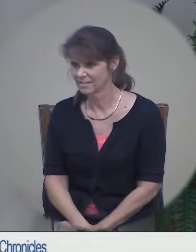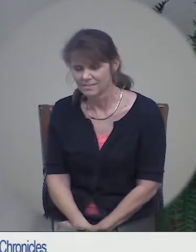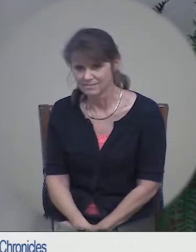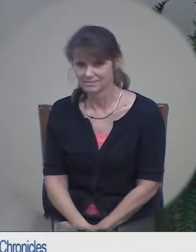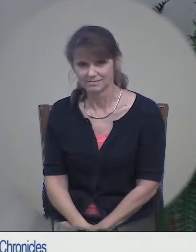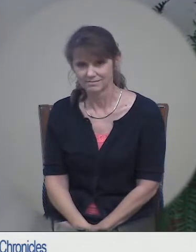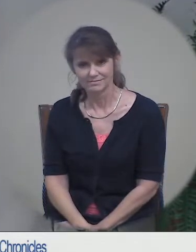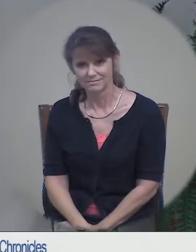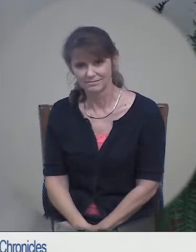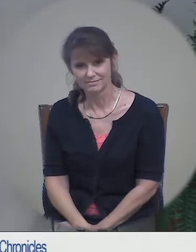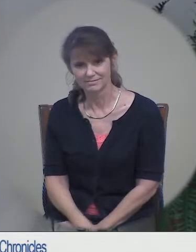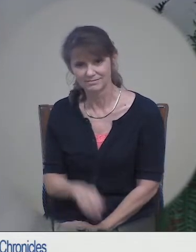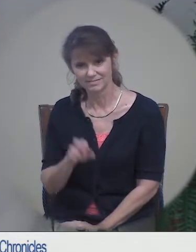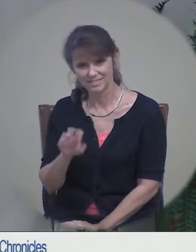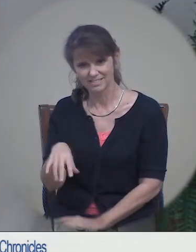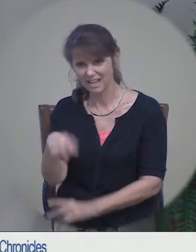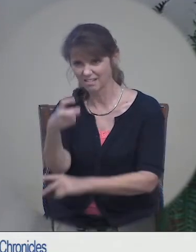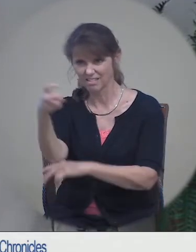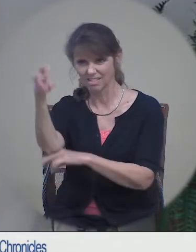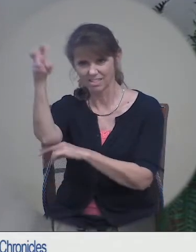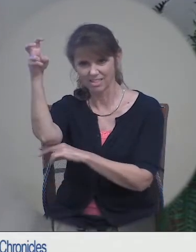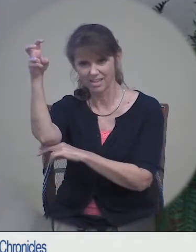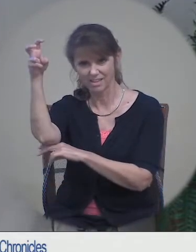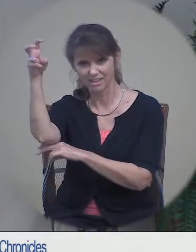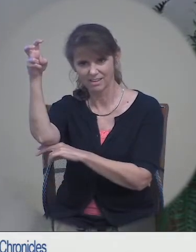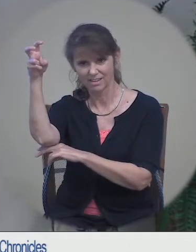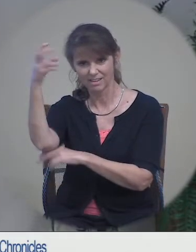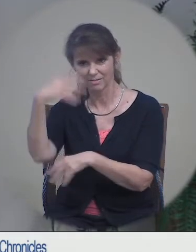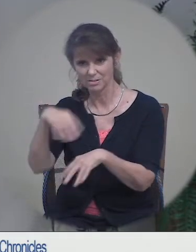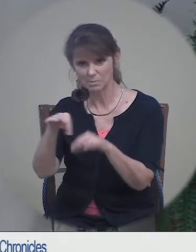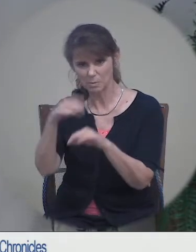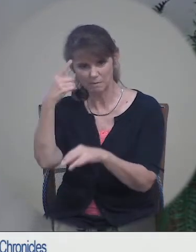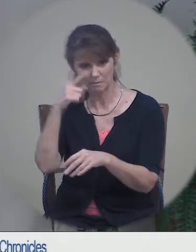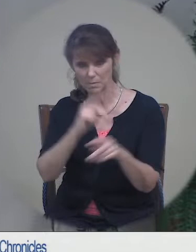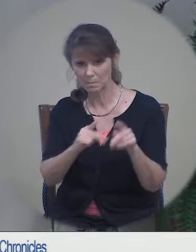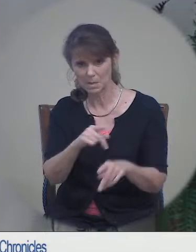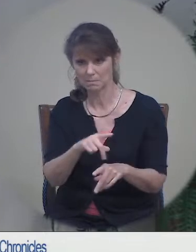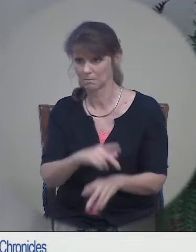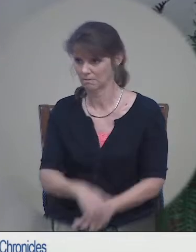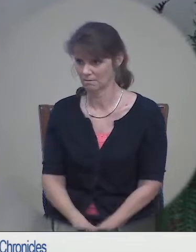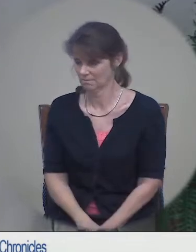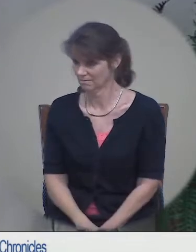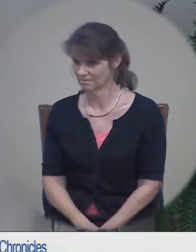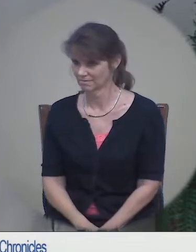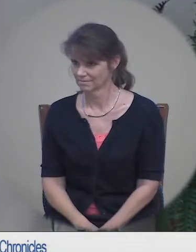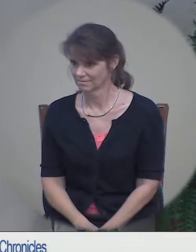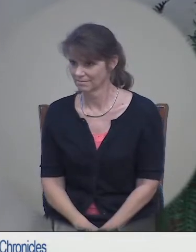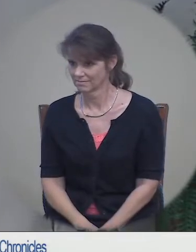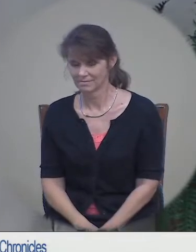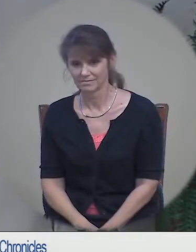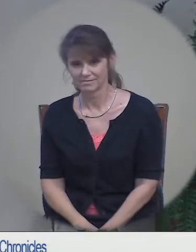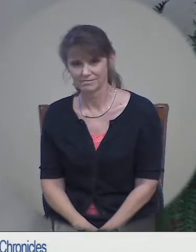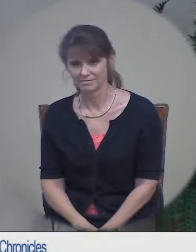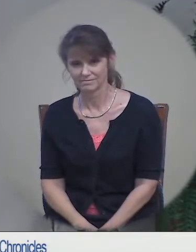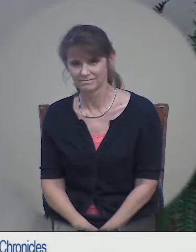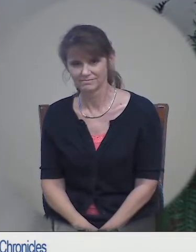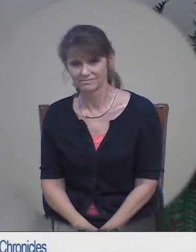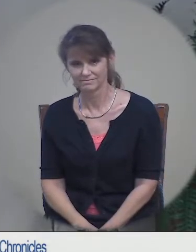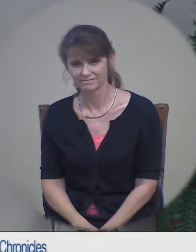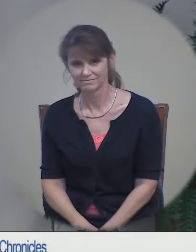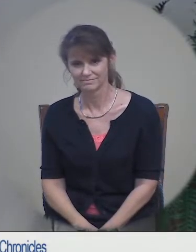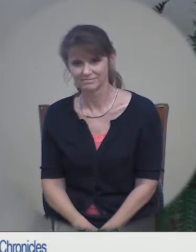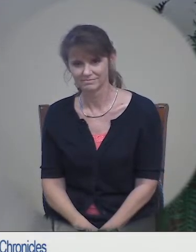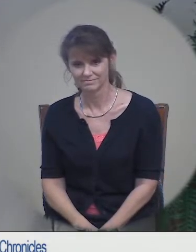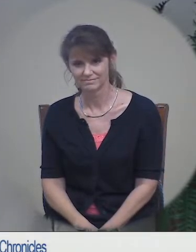I mean, the thing became worse than the fiery serpents almost, or became equal to it. It was leading the people away from